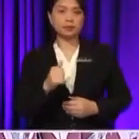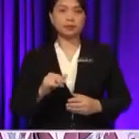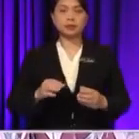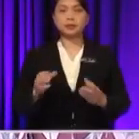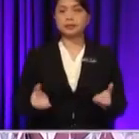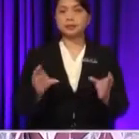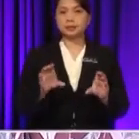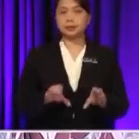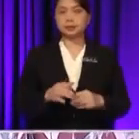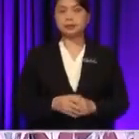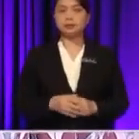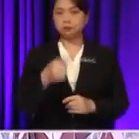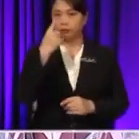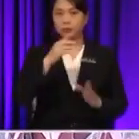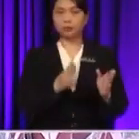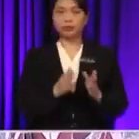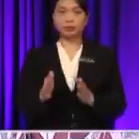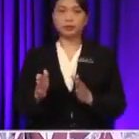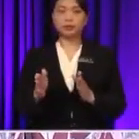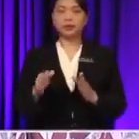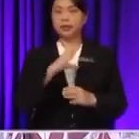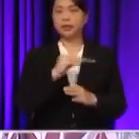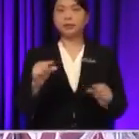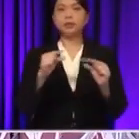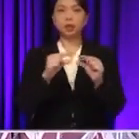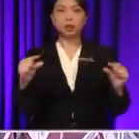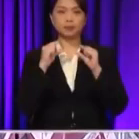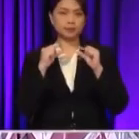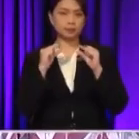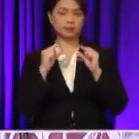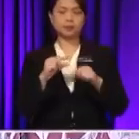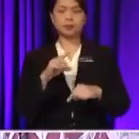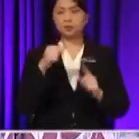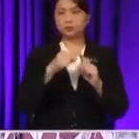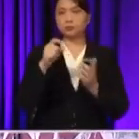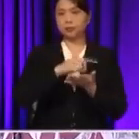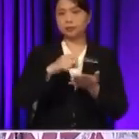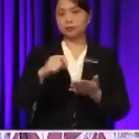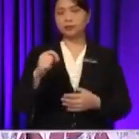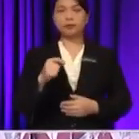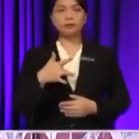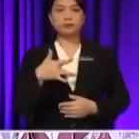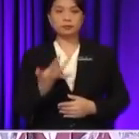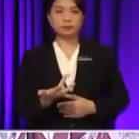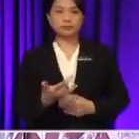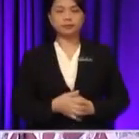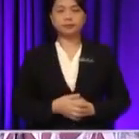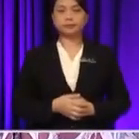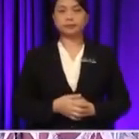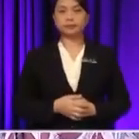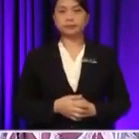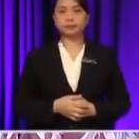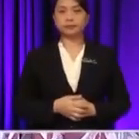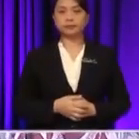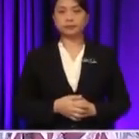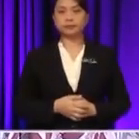fine for making arrangements or gossiping, but if you write down personal thoughts and feelings, they could easily be read by other people. All right, so